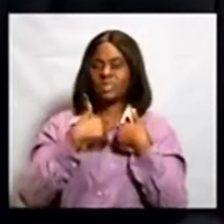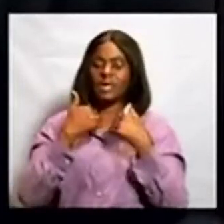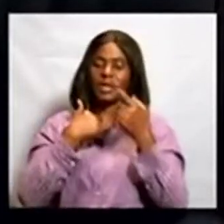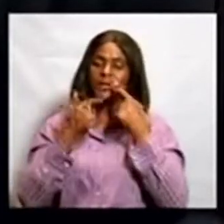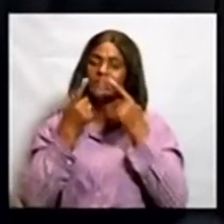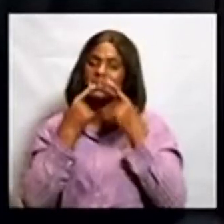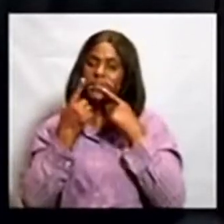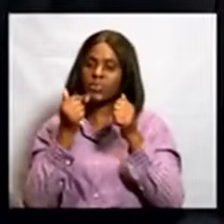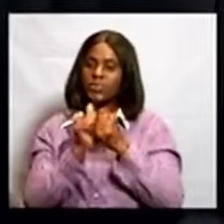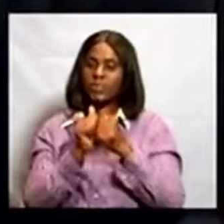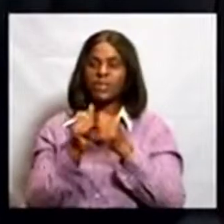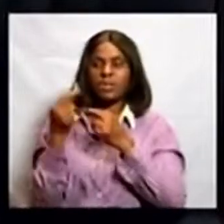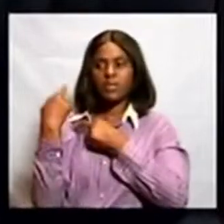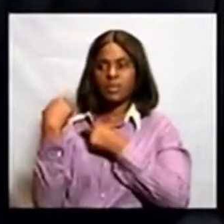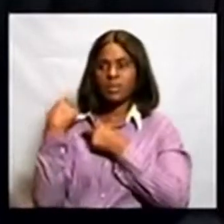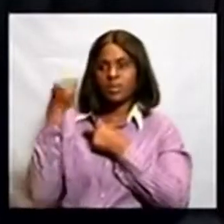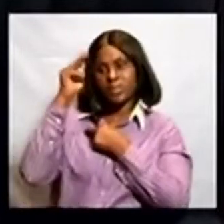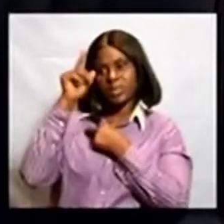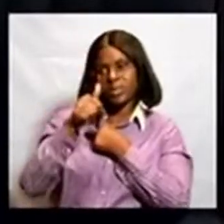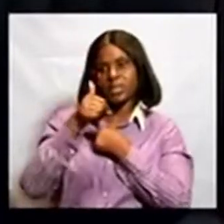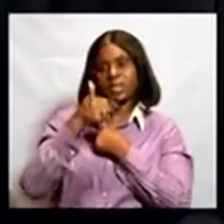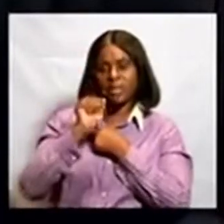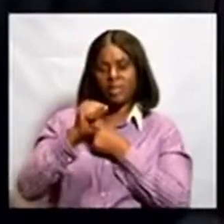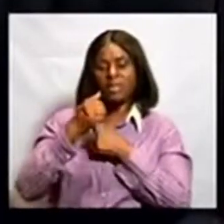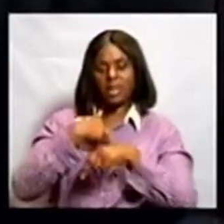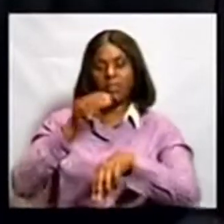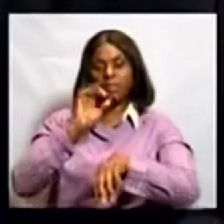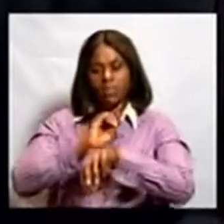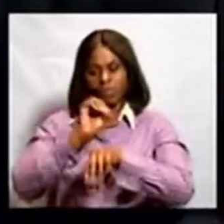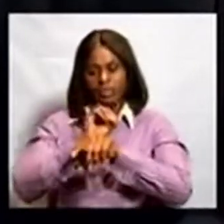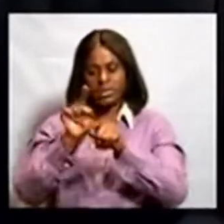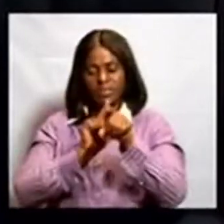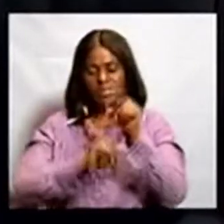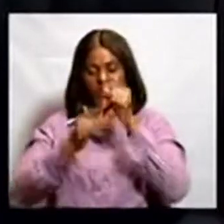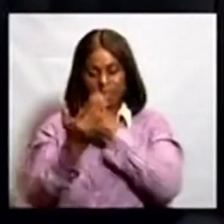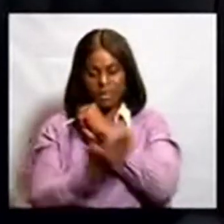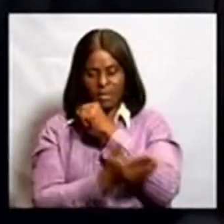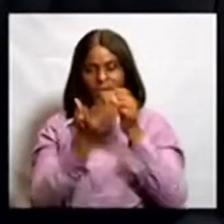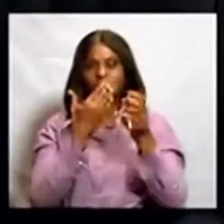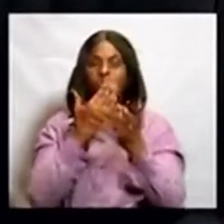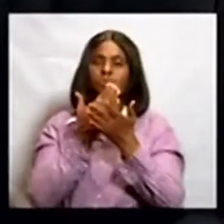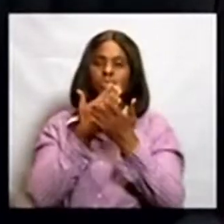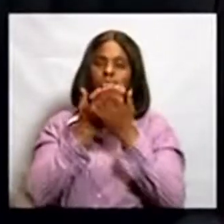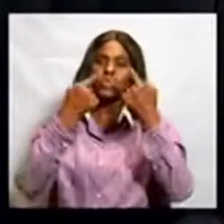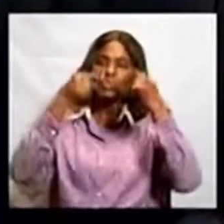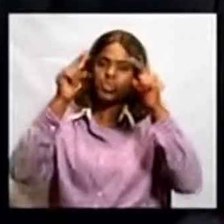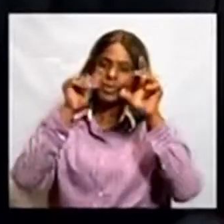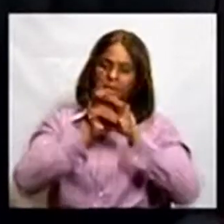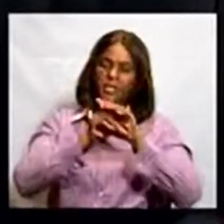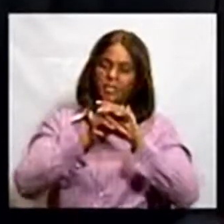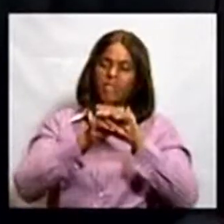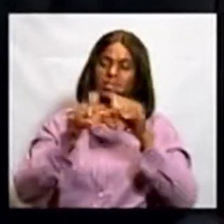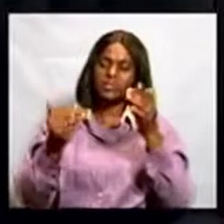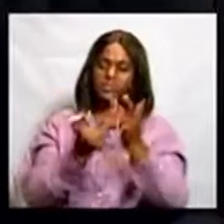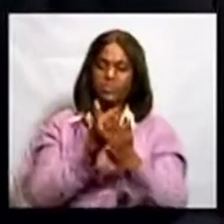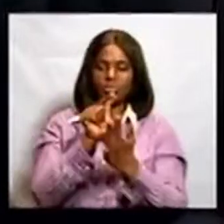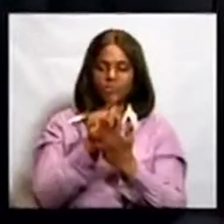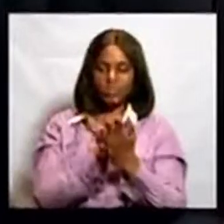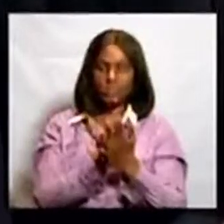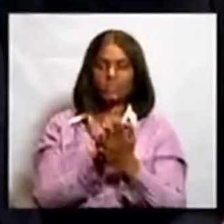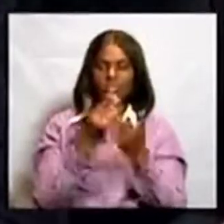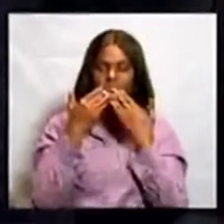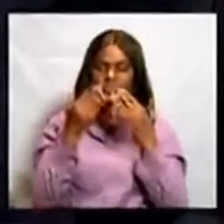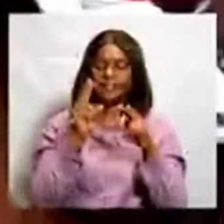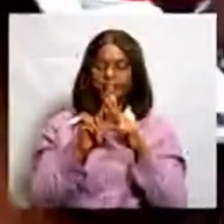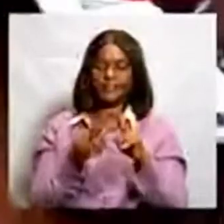interacted with the sponsoring ministry, you would have had an opportunity of introducing these progressive provisions in the new legislation. Thank you,